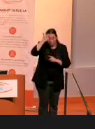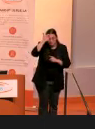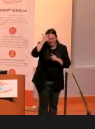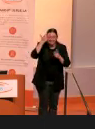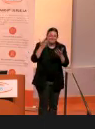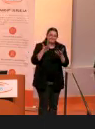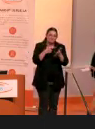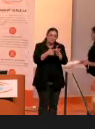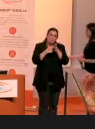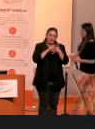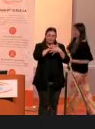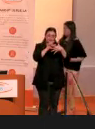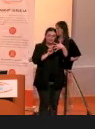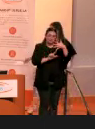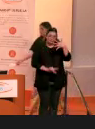Okay.